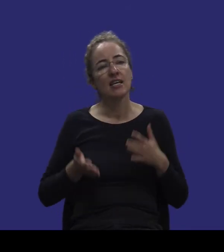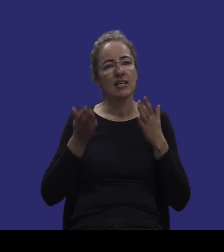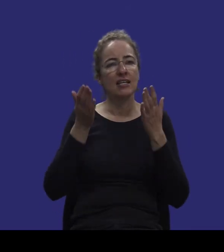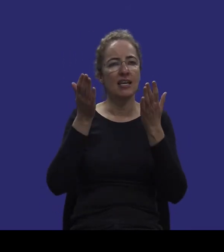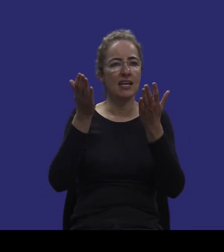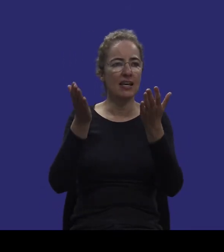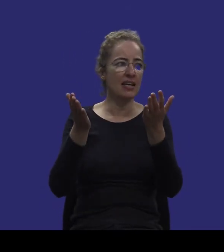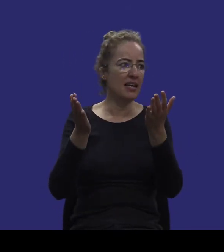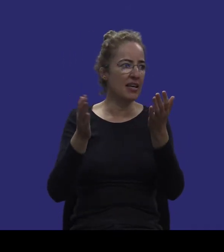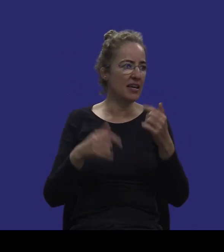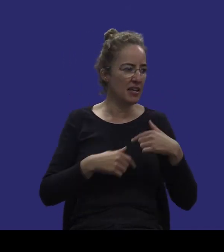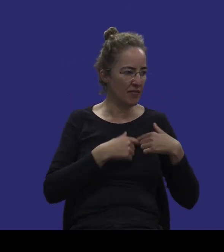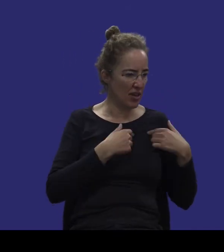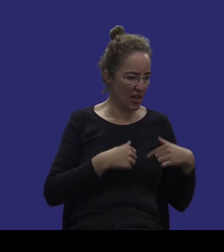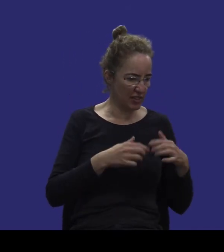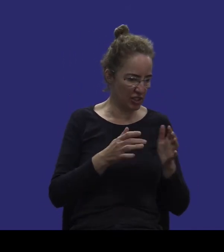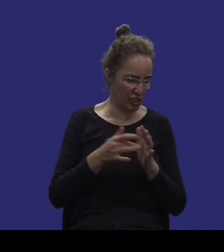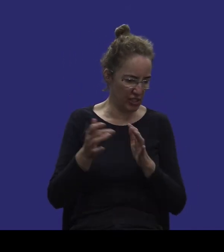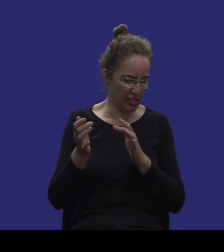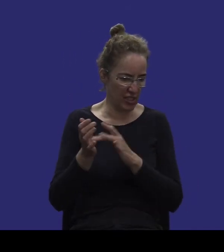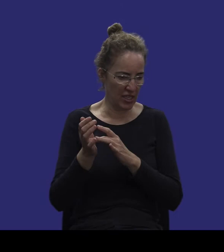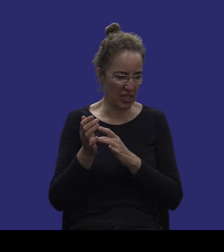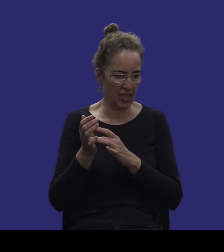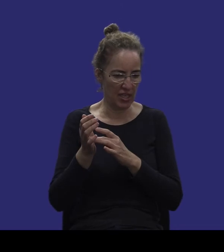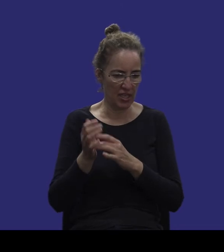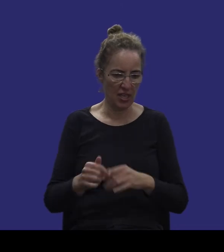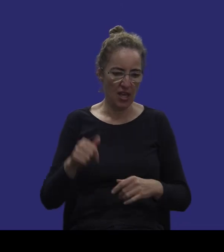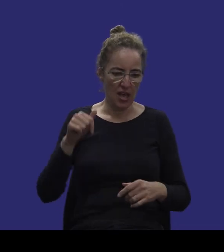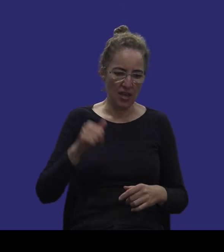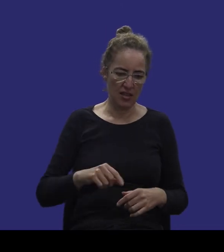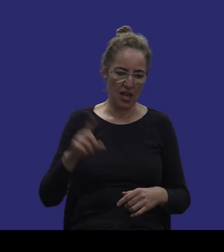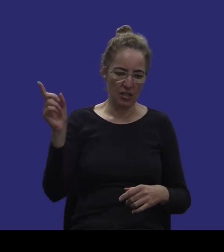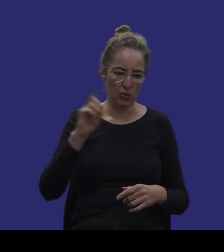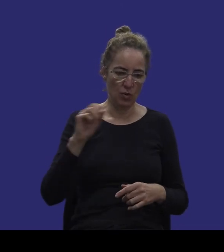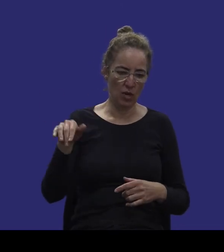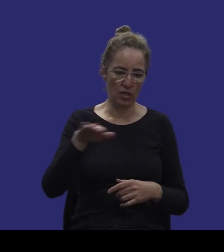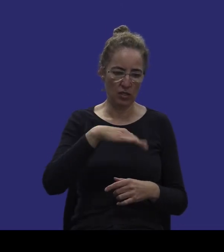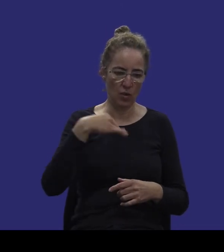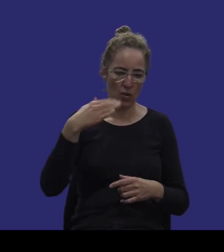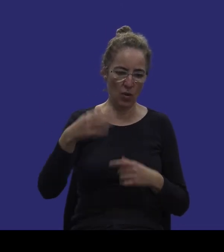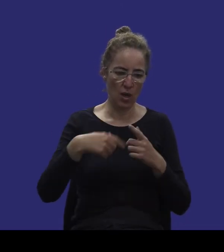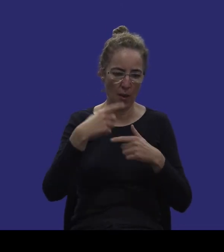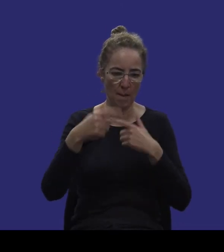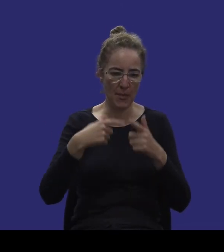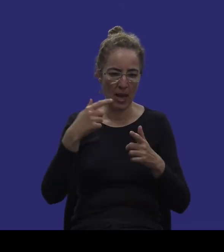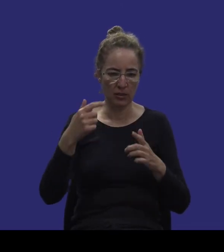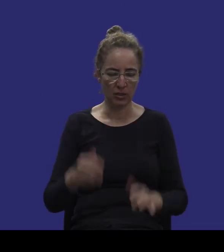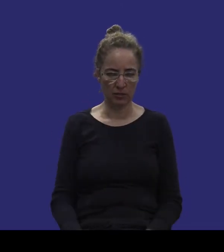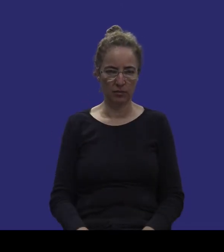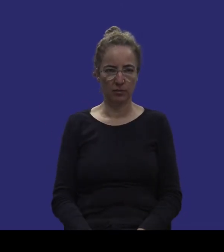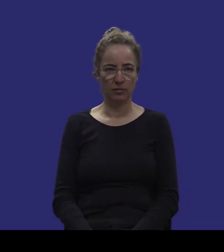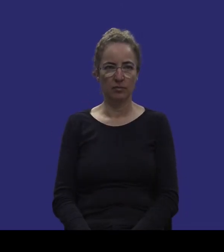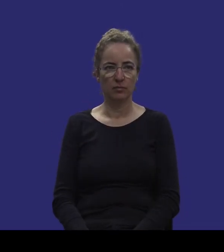Jesus. Give your heart to Jesus. And that's what it's all